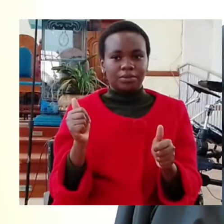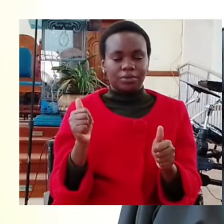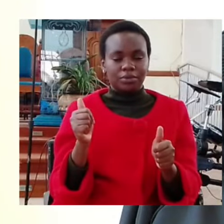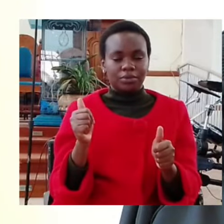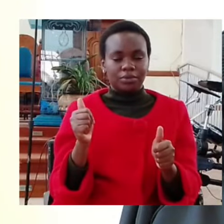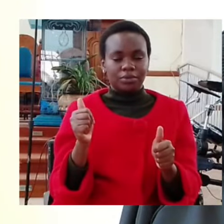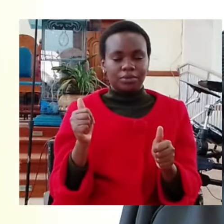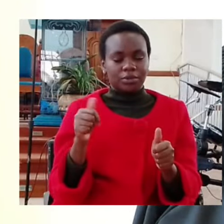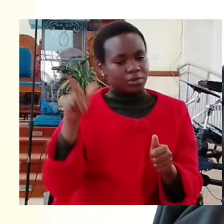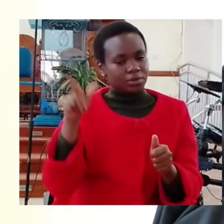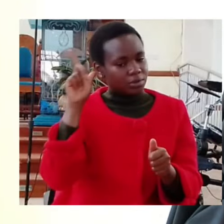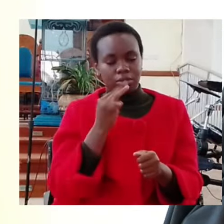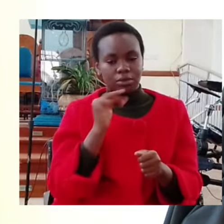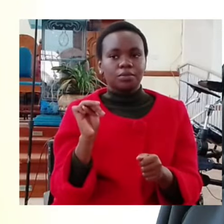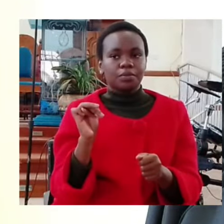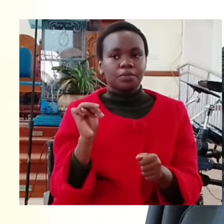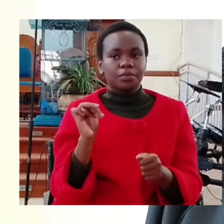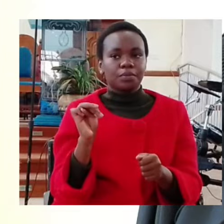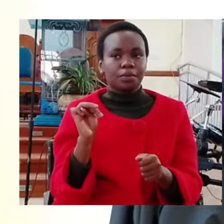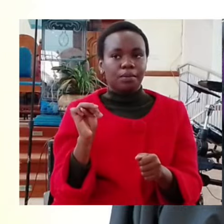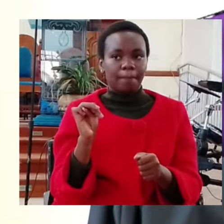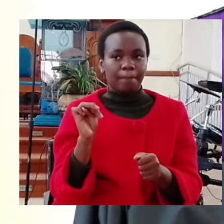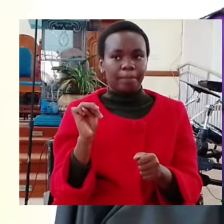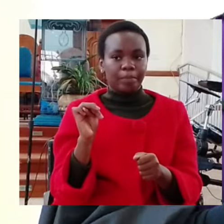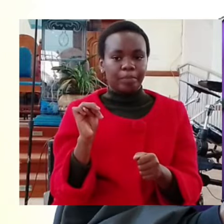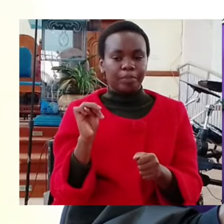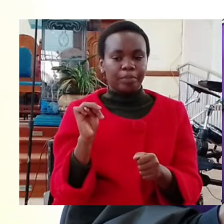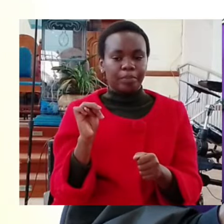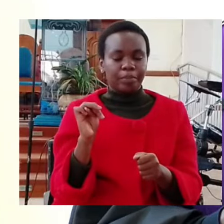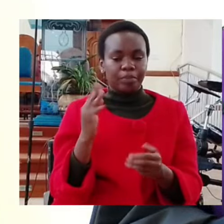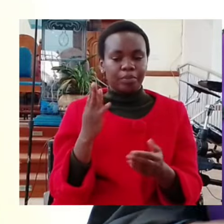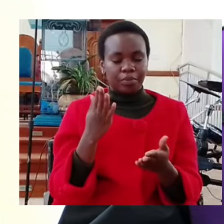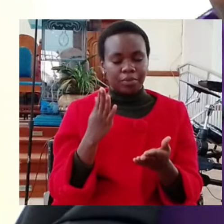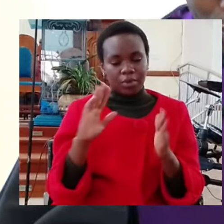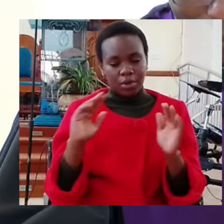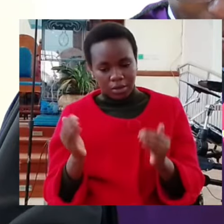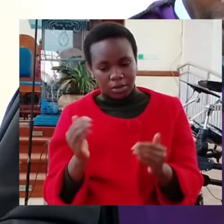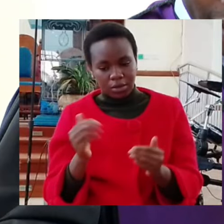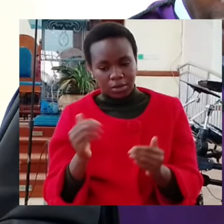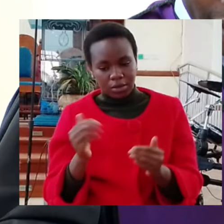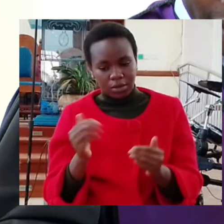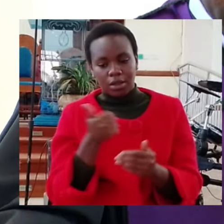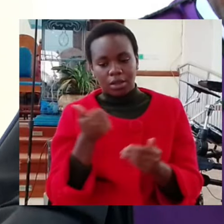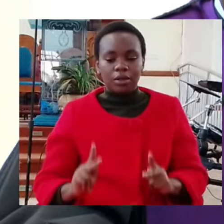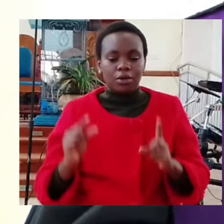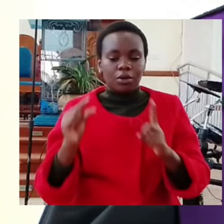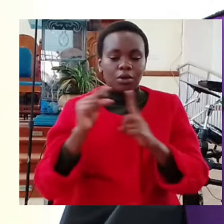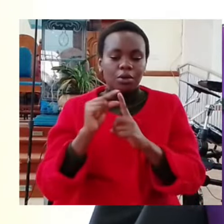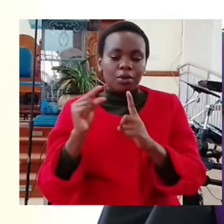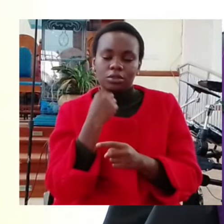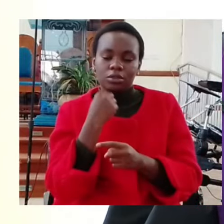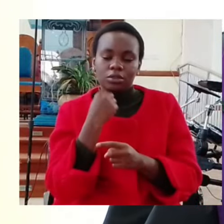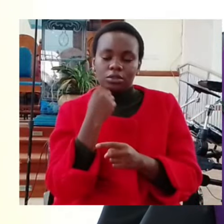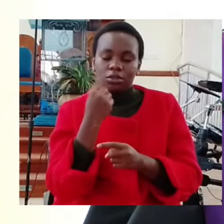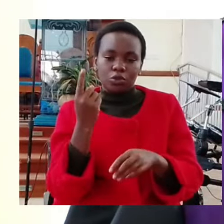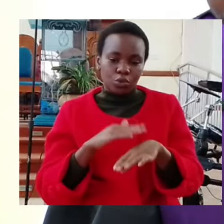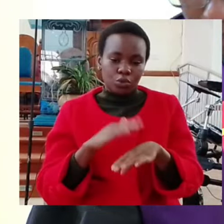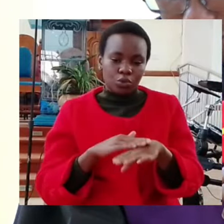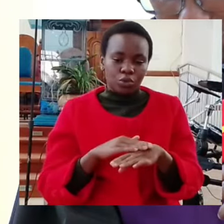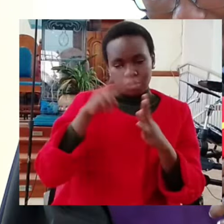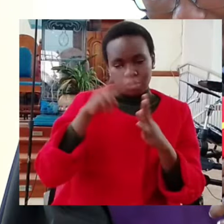to them. That we may encourage one another. Kiwoki agaigi ato irawega, theini ya waitho omali ito